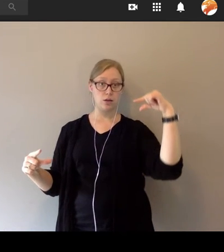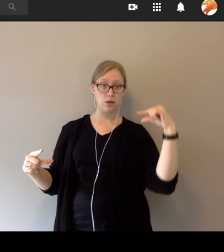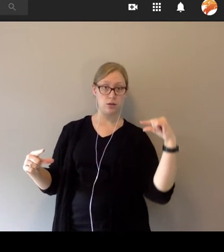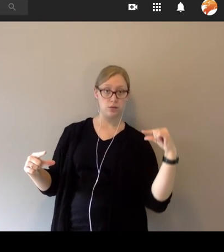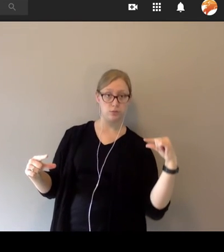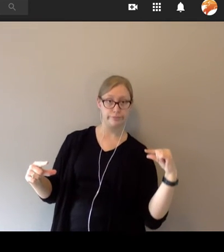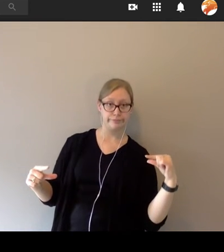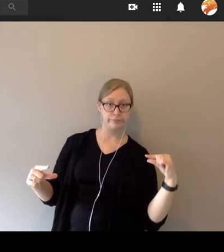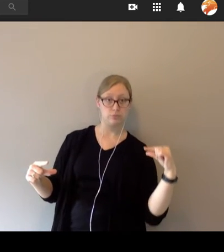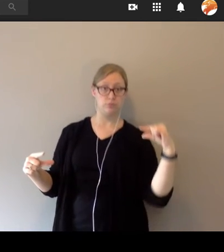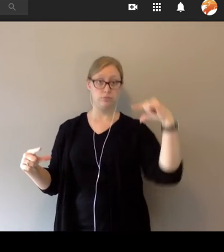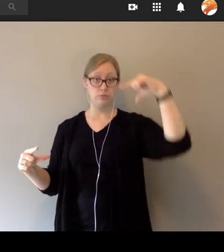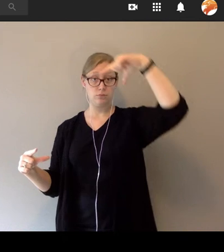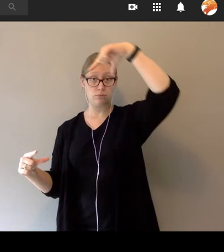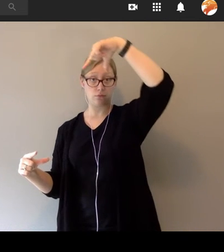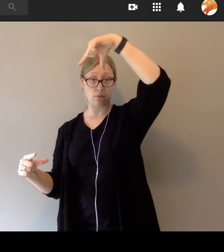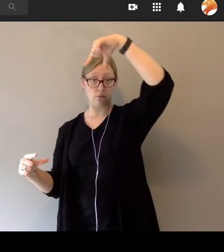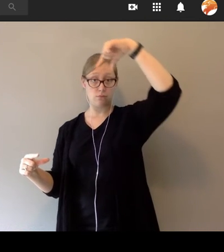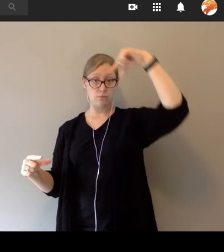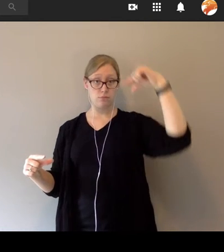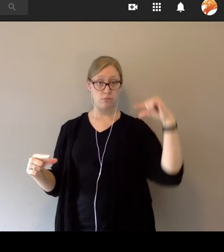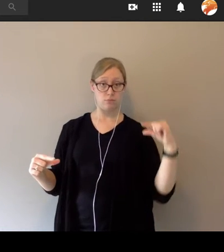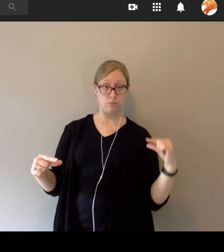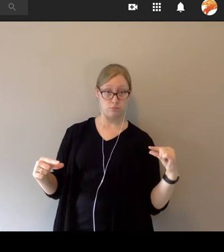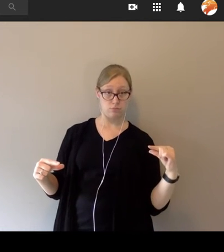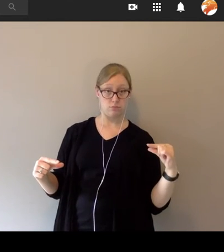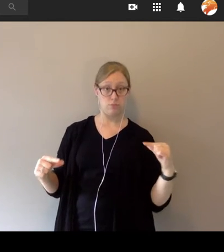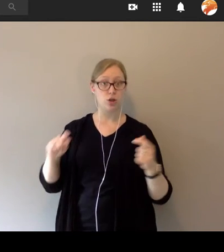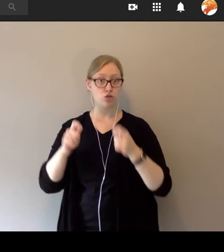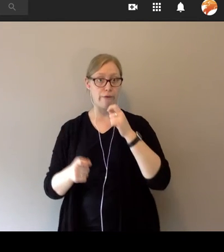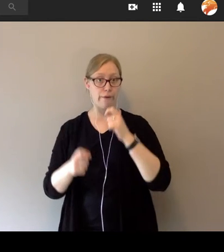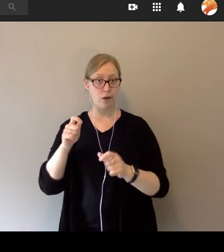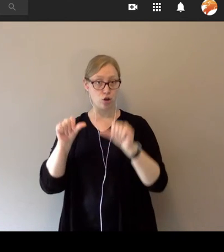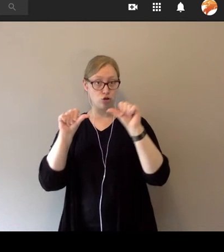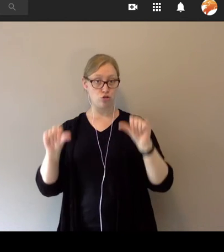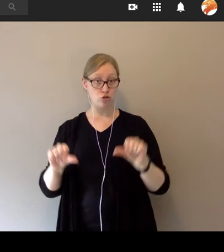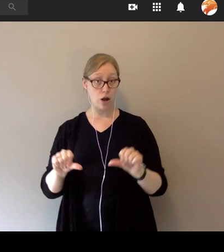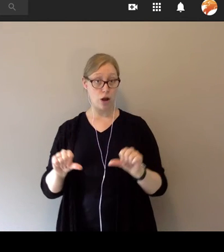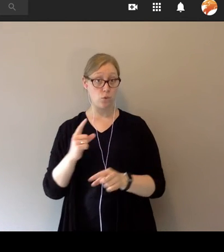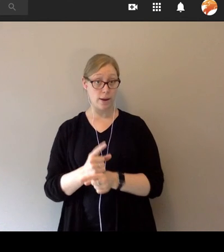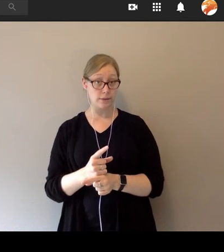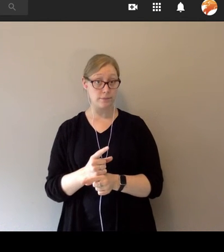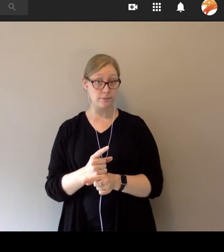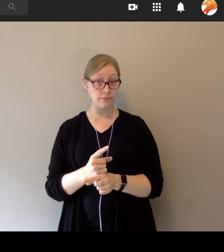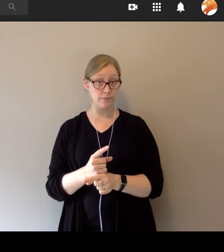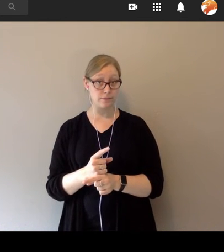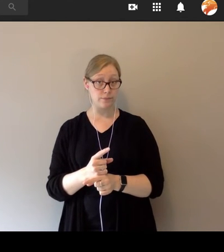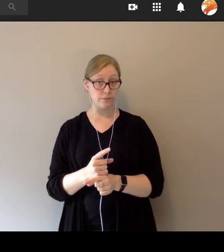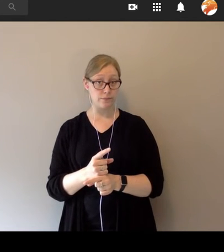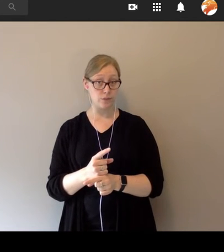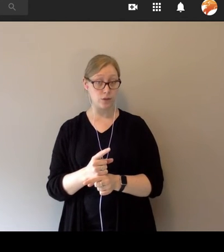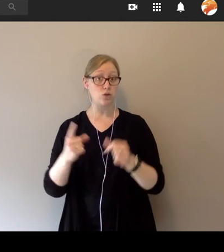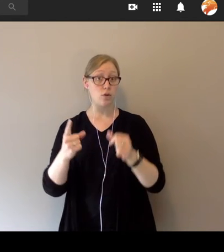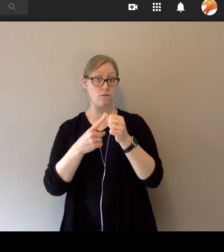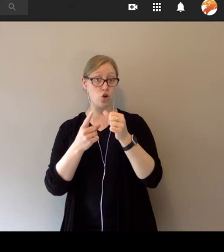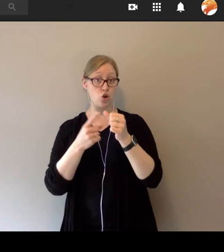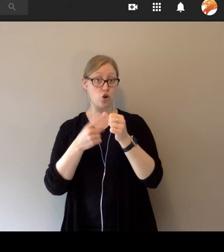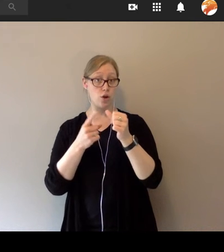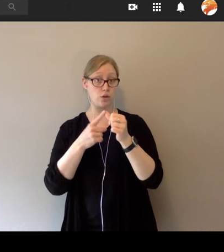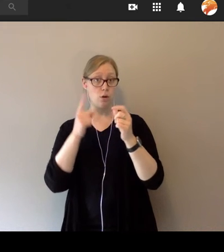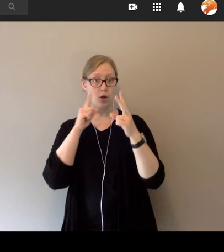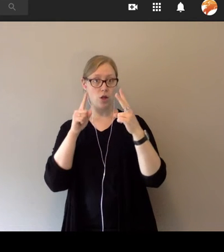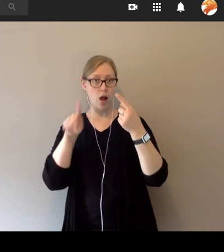And I've got two pictures here because we're going to look at one. The first one we're going to look at is as point B moves to the left. What